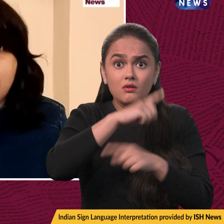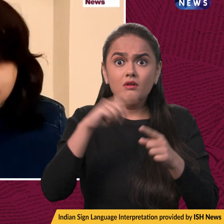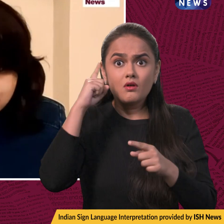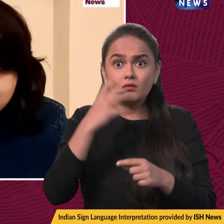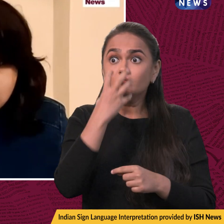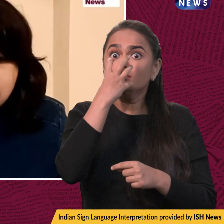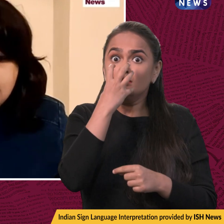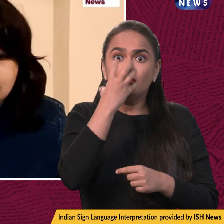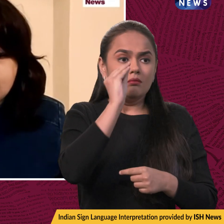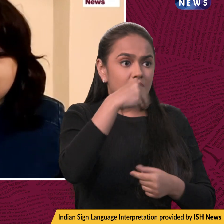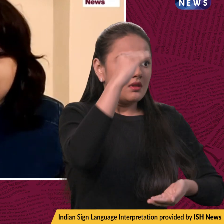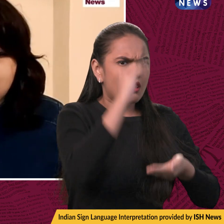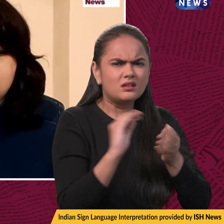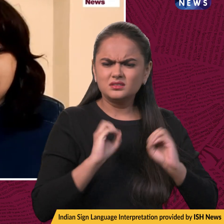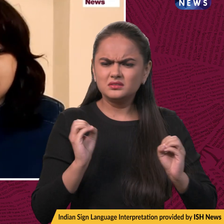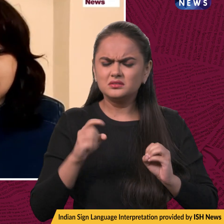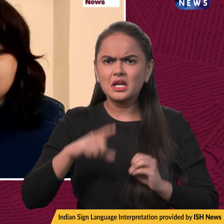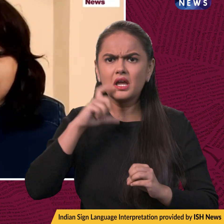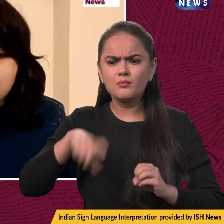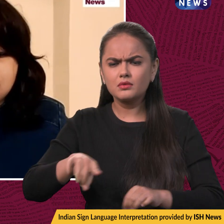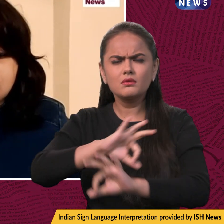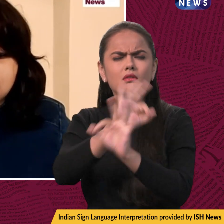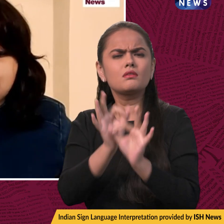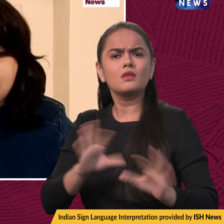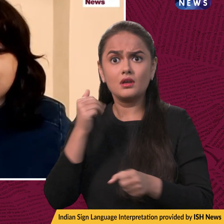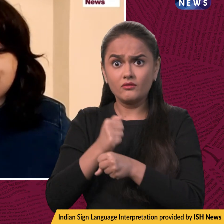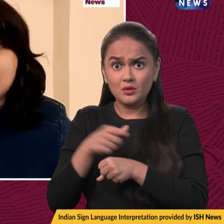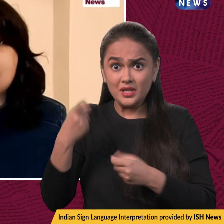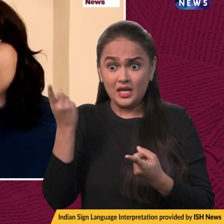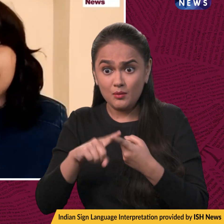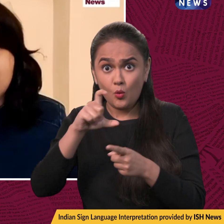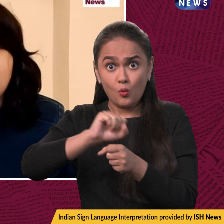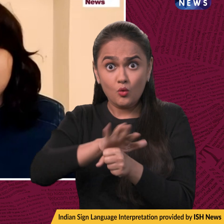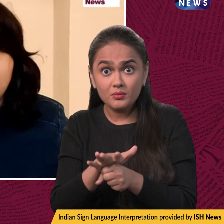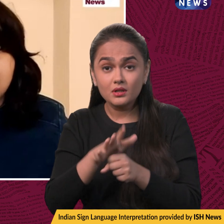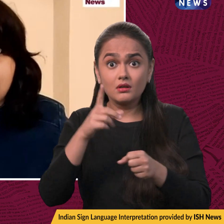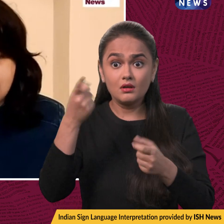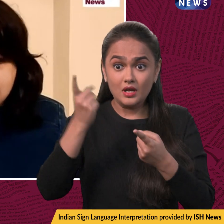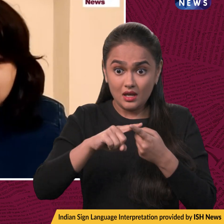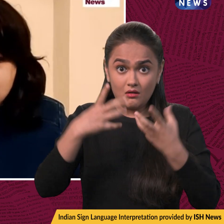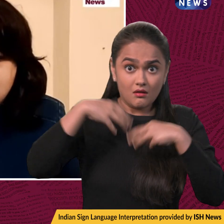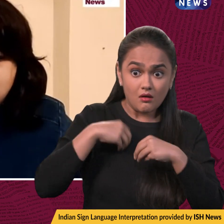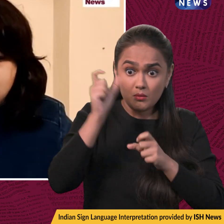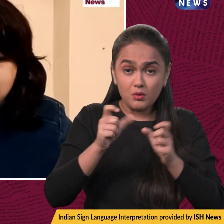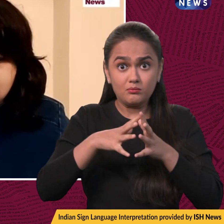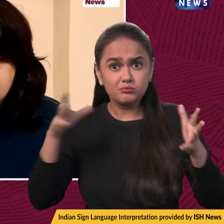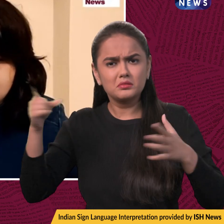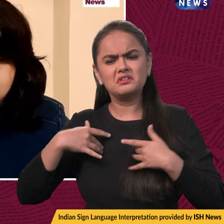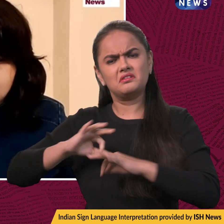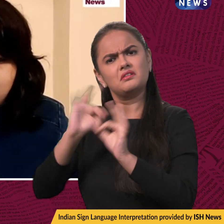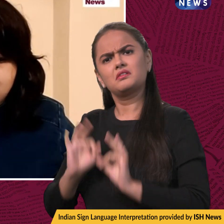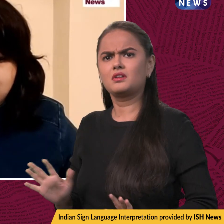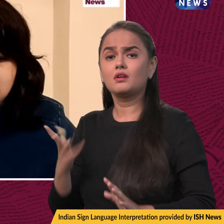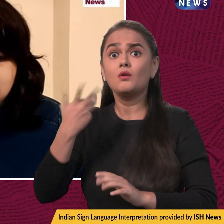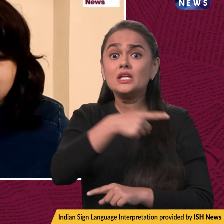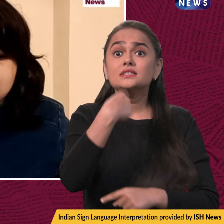of oxygen in the national capital and that the government is prepared to face the Omicron COVID variant. He said